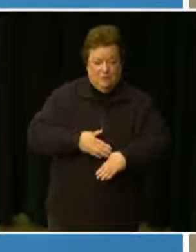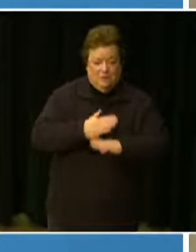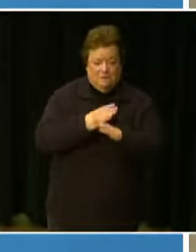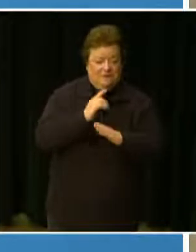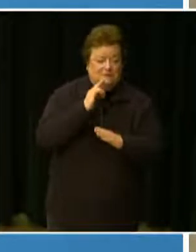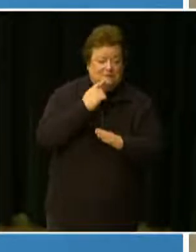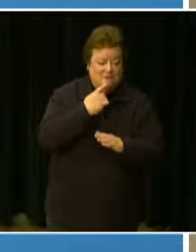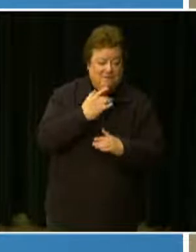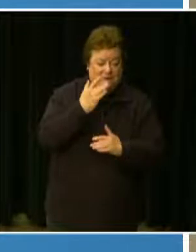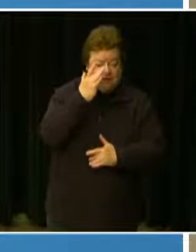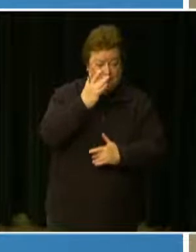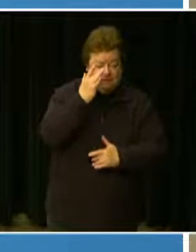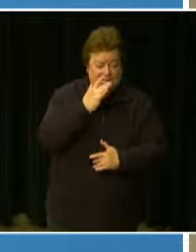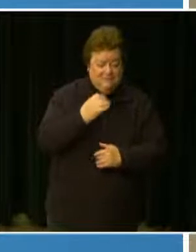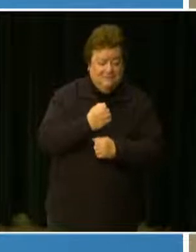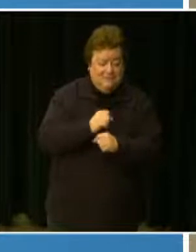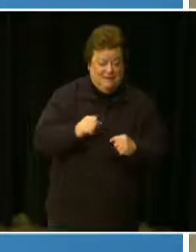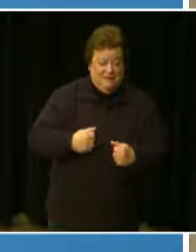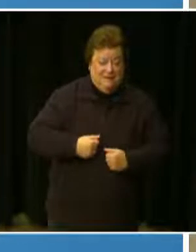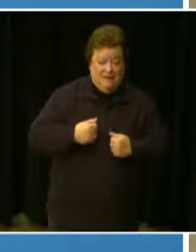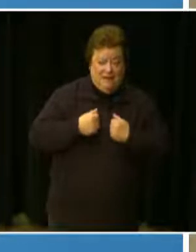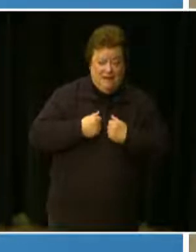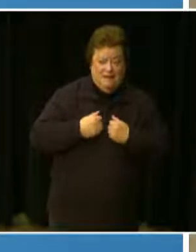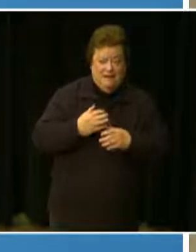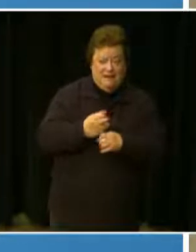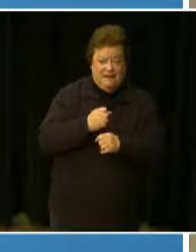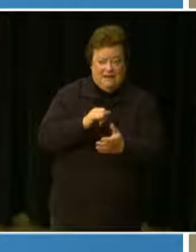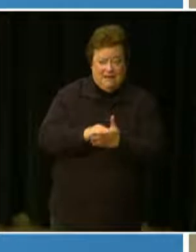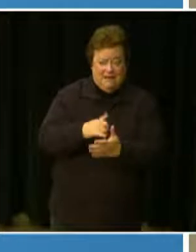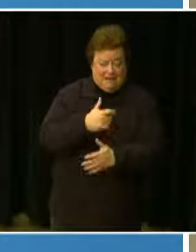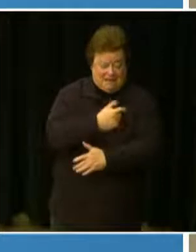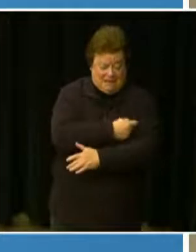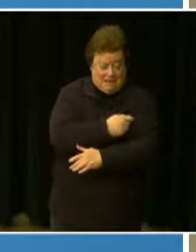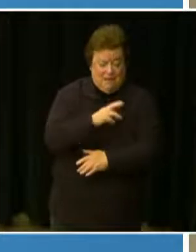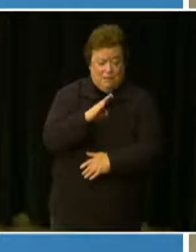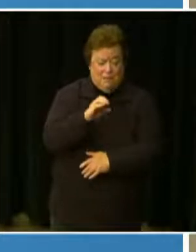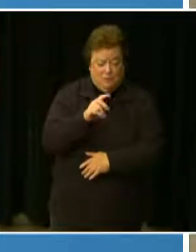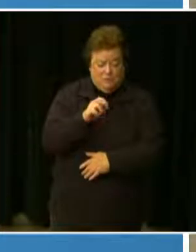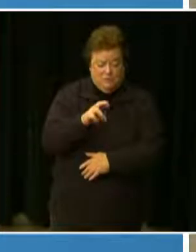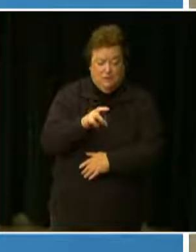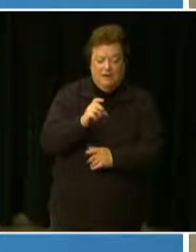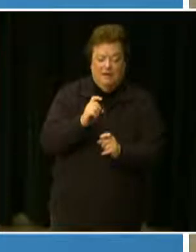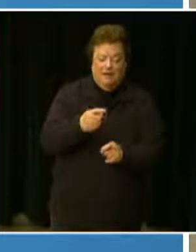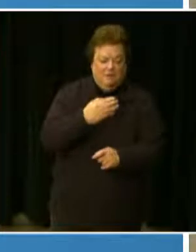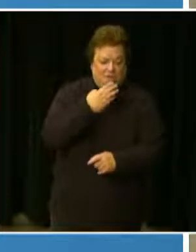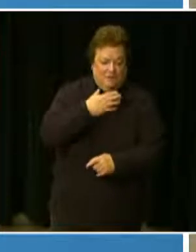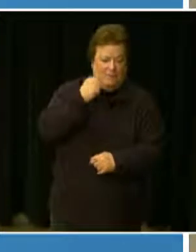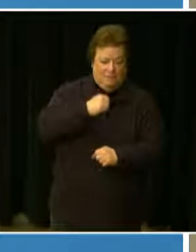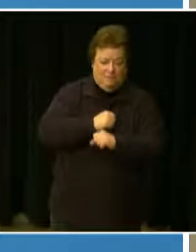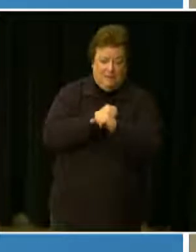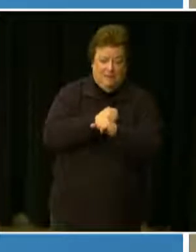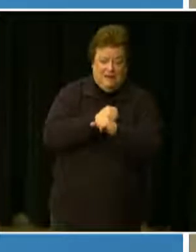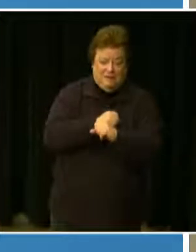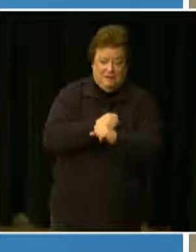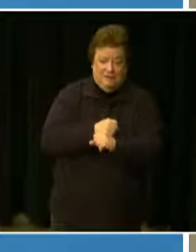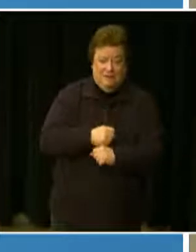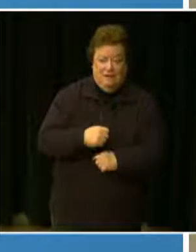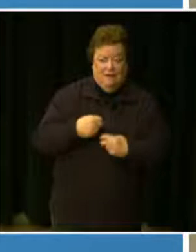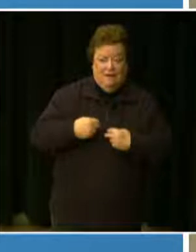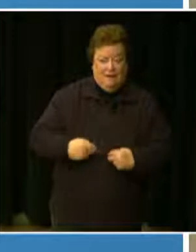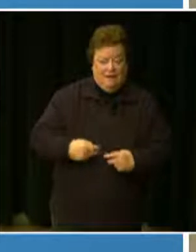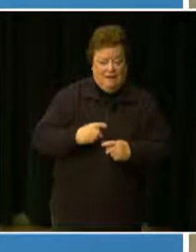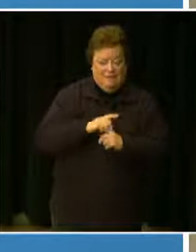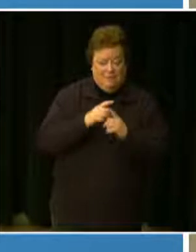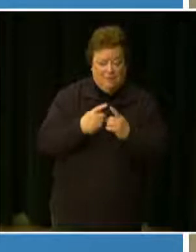saving lives. Getting the COVID-19 vaccine and booster gives you the benefit of the best protection. The health department